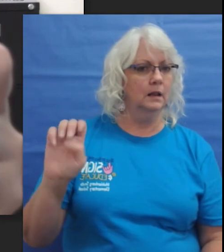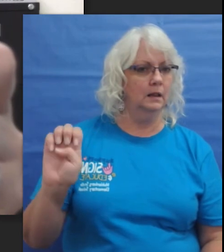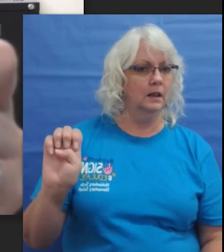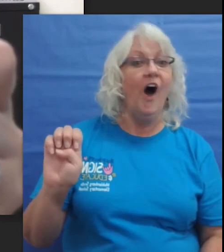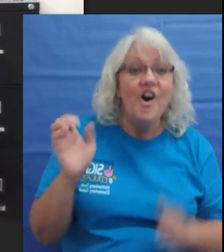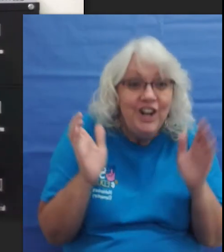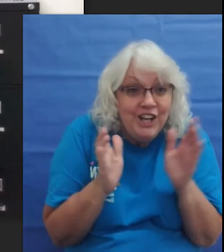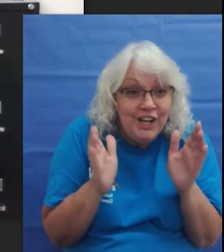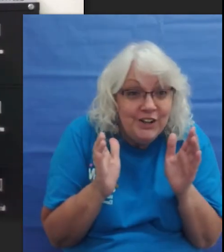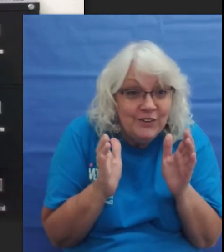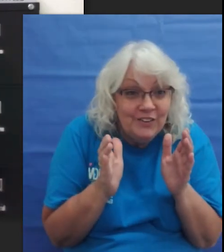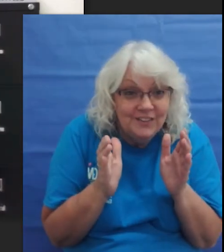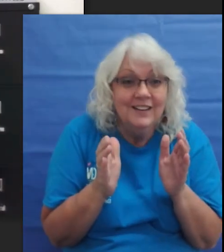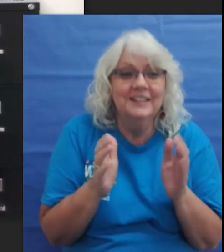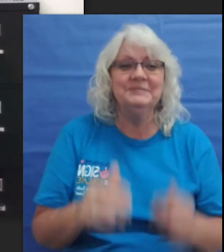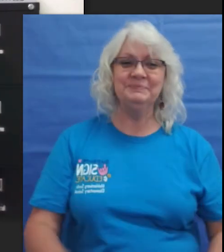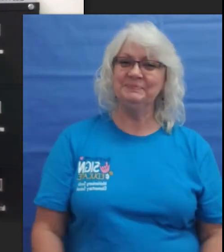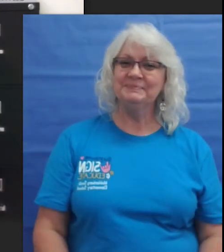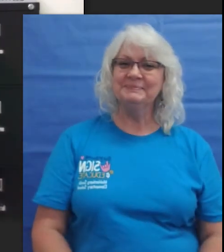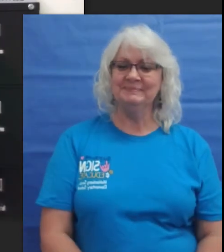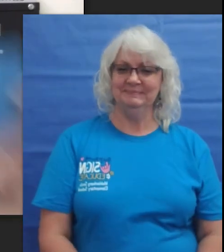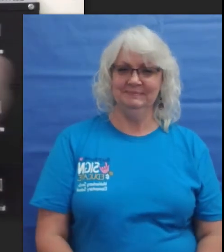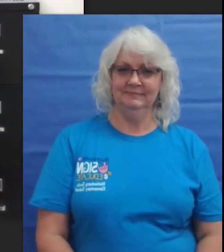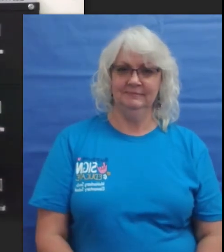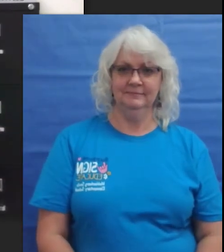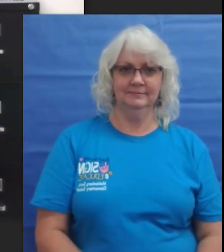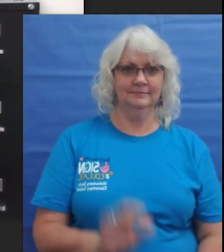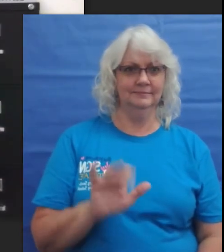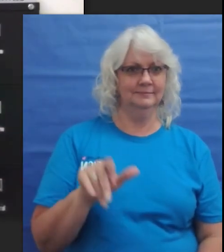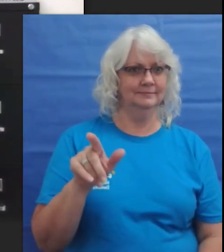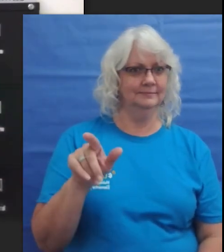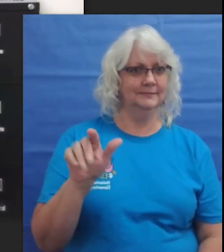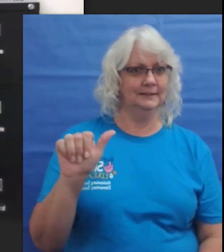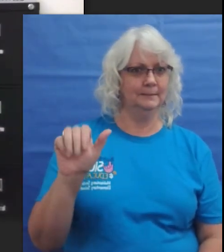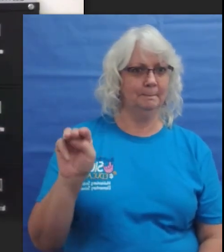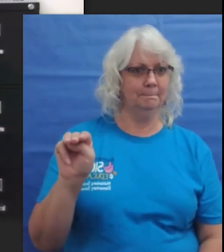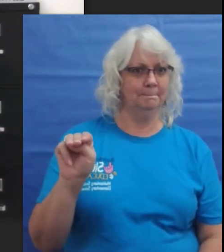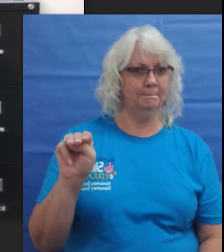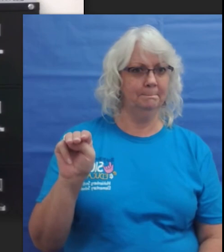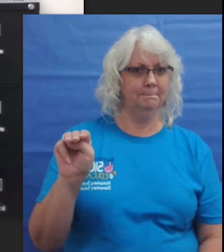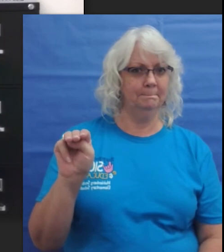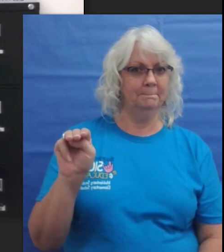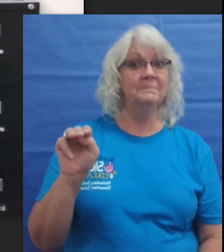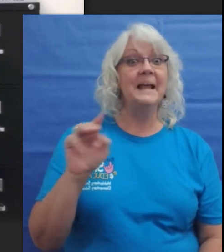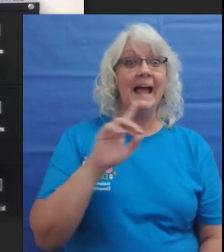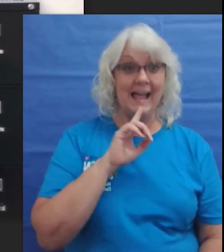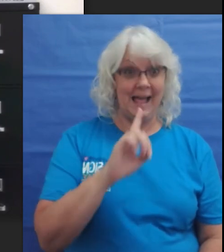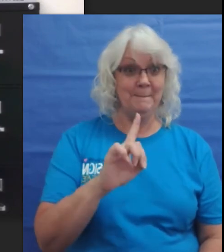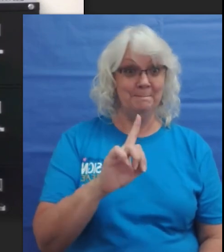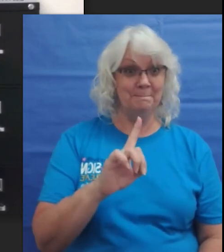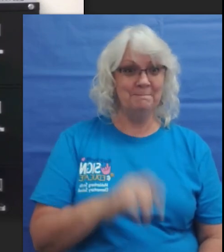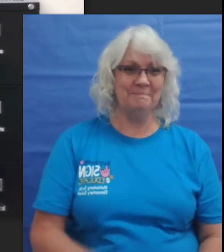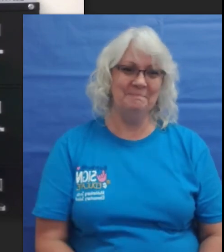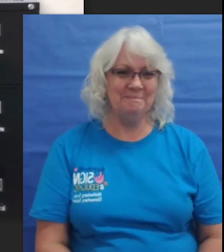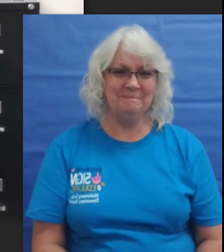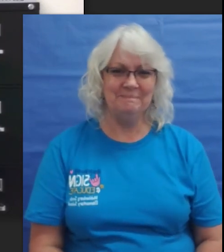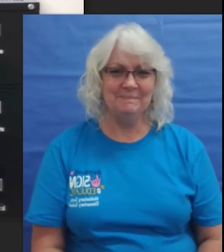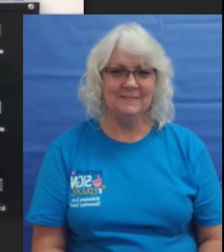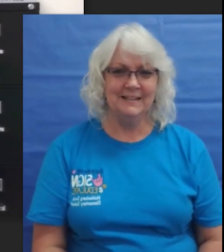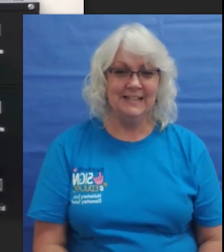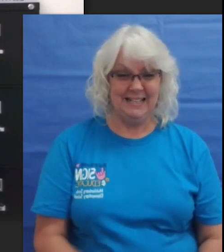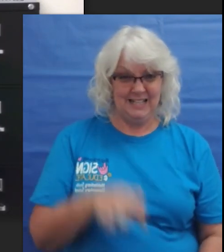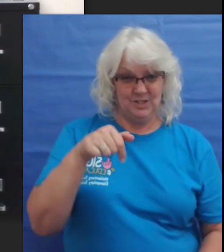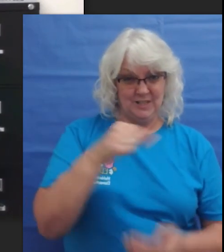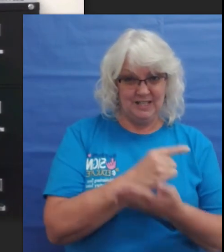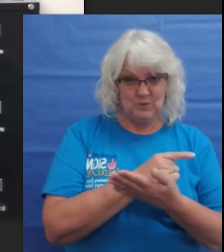little. All right. And? That's right, that's am. So this week